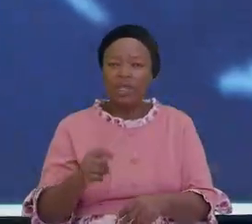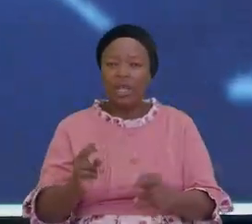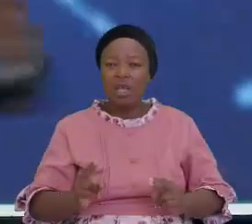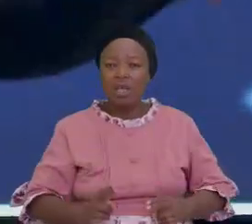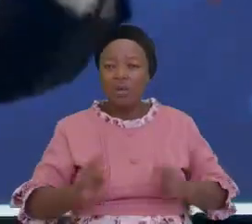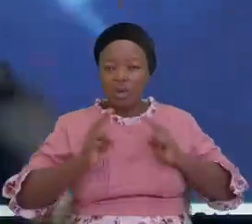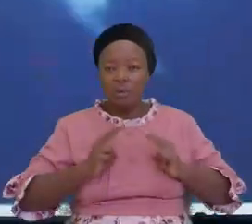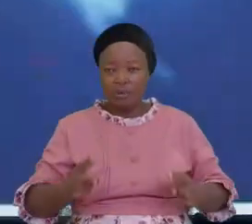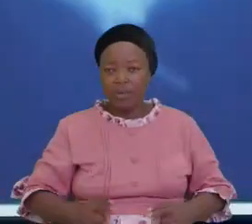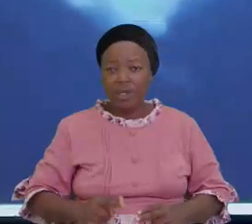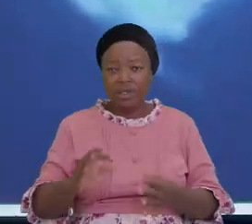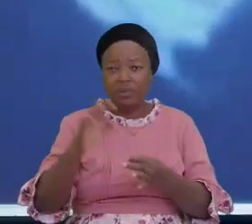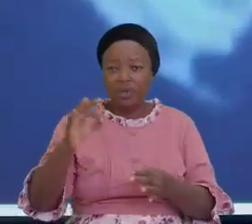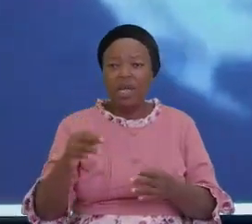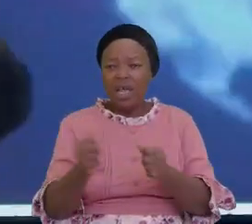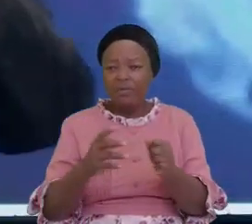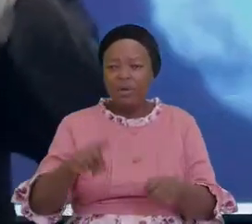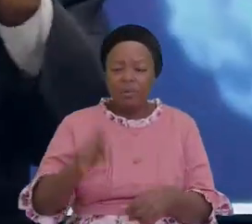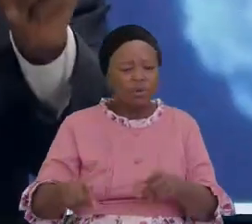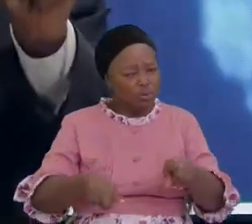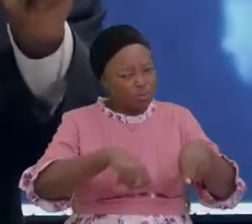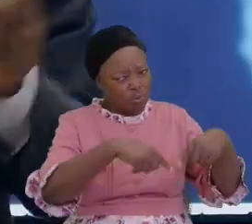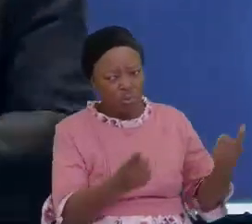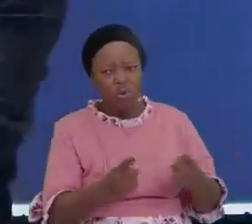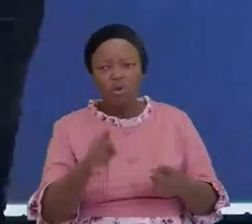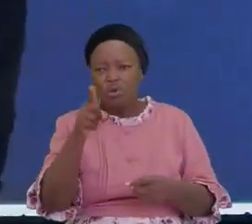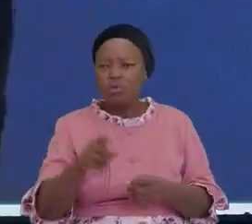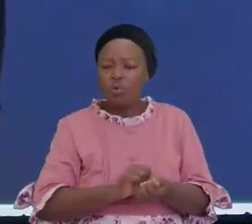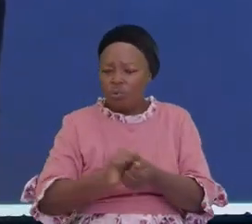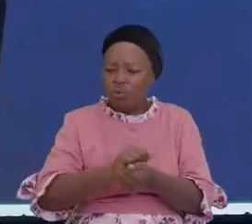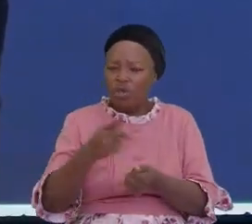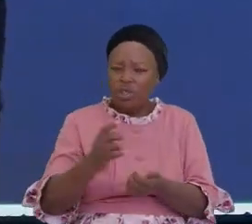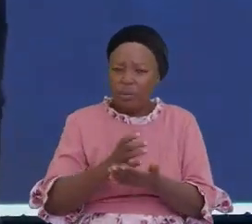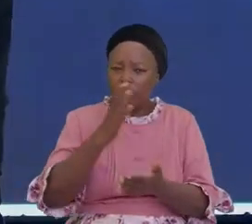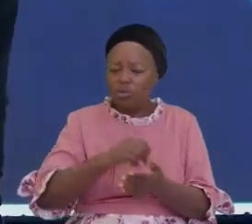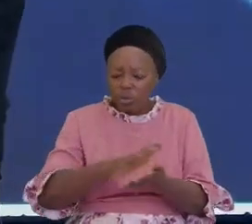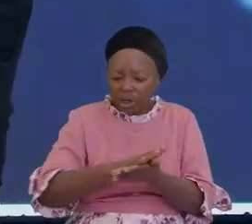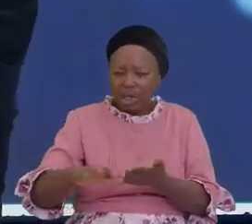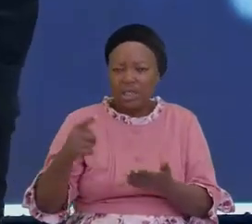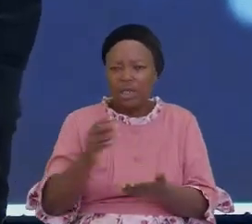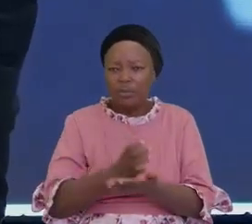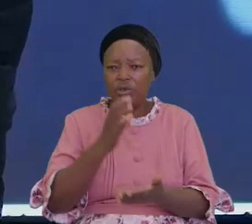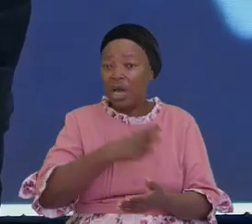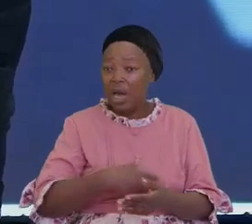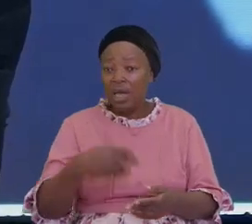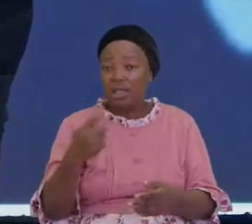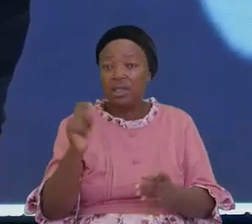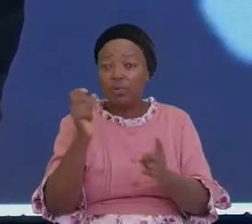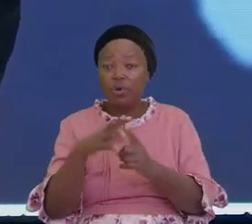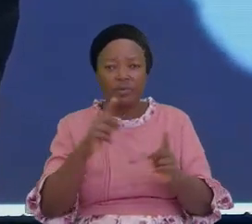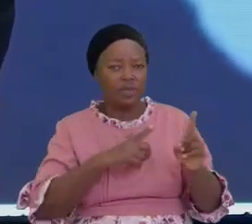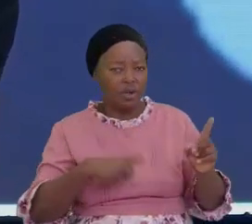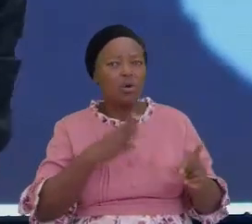spirit, everything must go. You wash the bottle, you cleanse the bottle, and the word of the Lord will